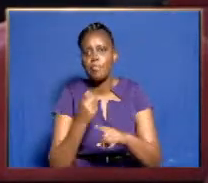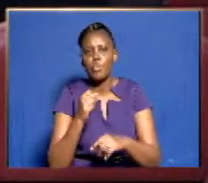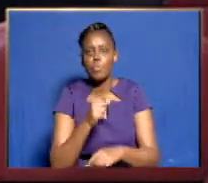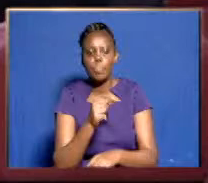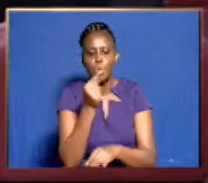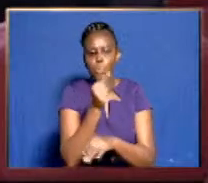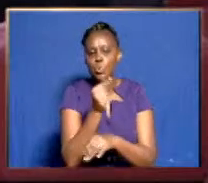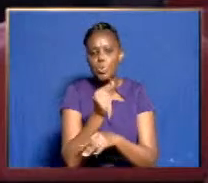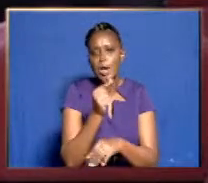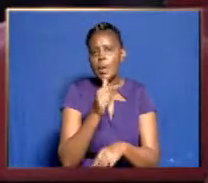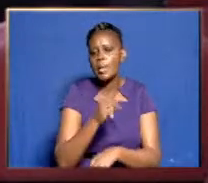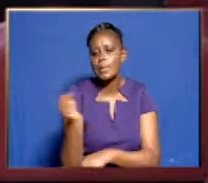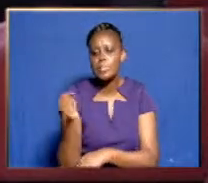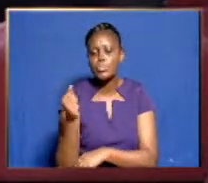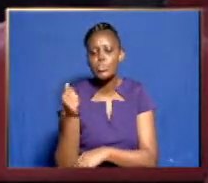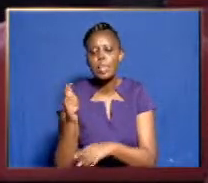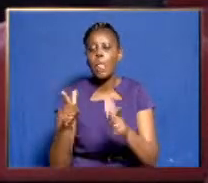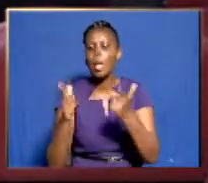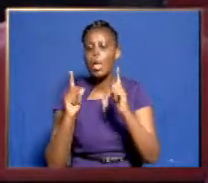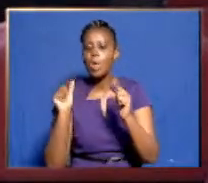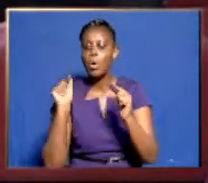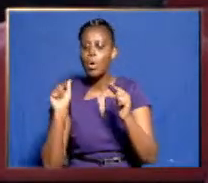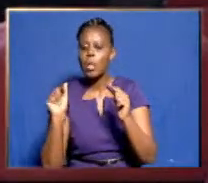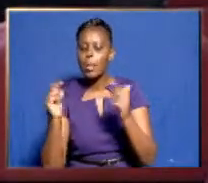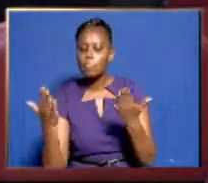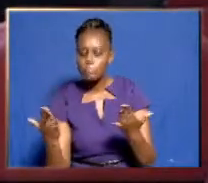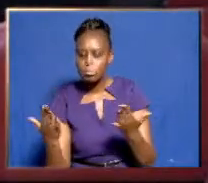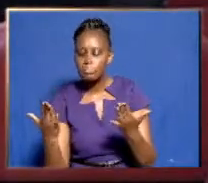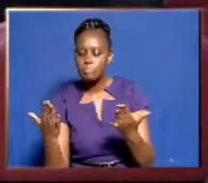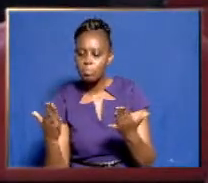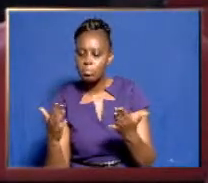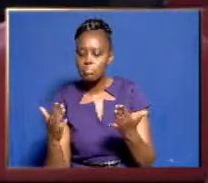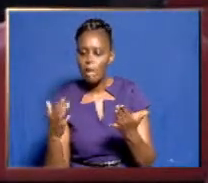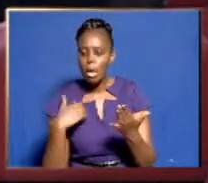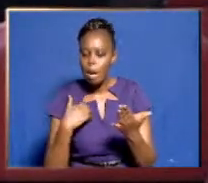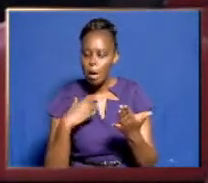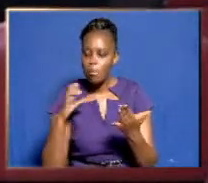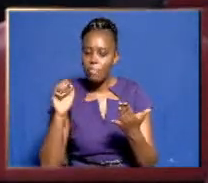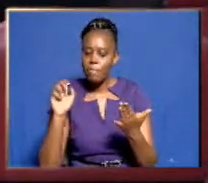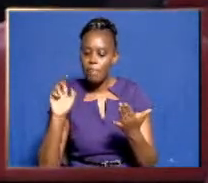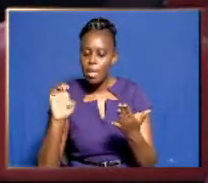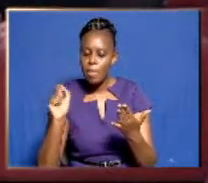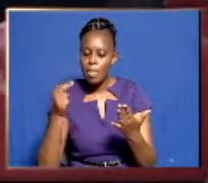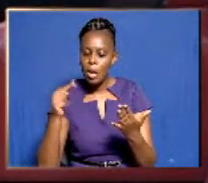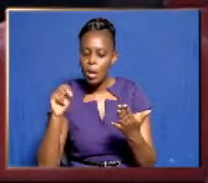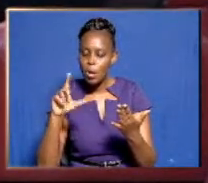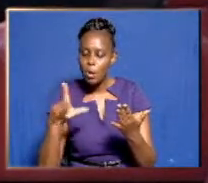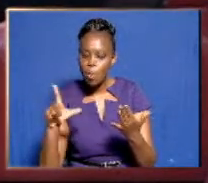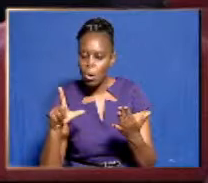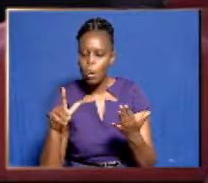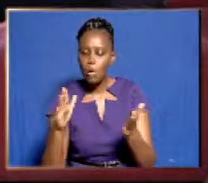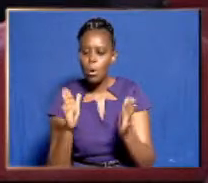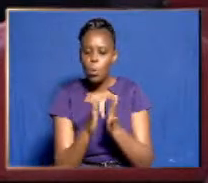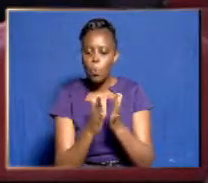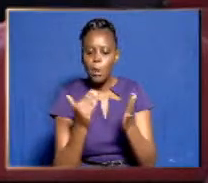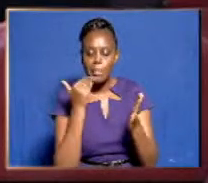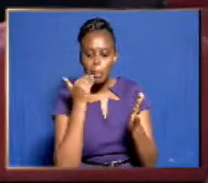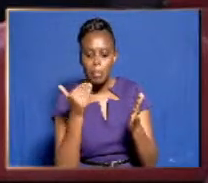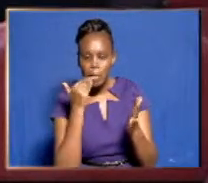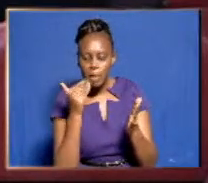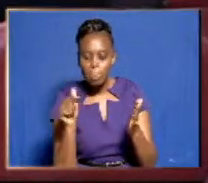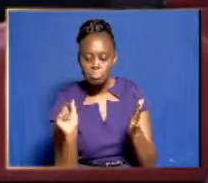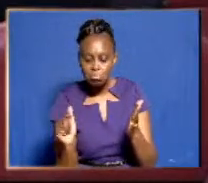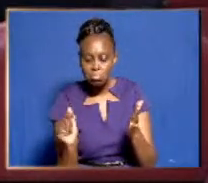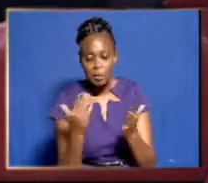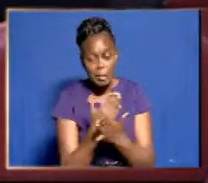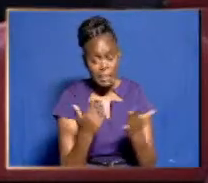side to check whether the truck you're checking is actually covering ethanol with watermelons and so on. And so these are